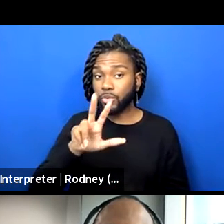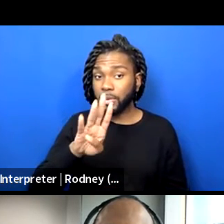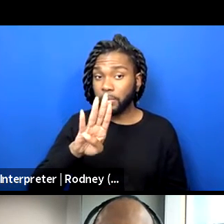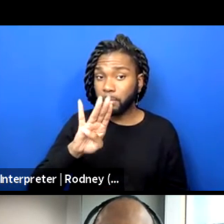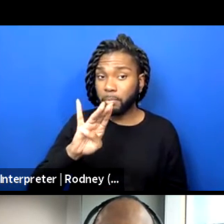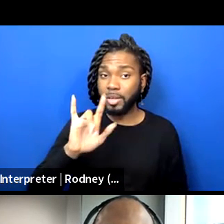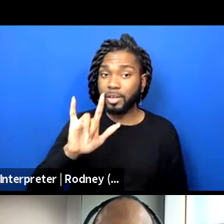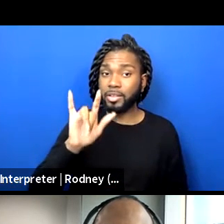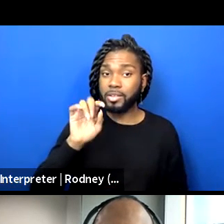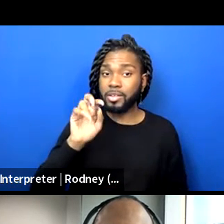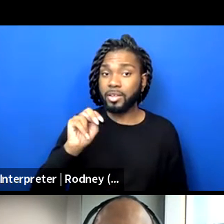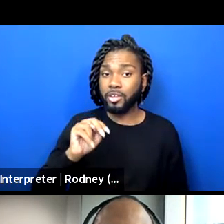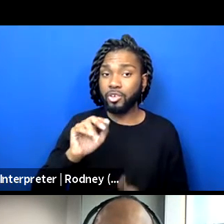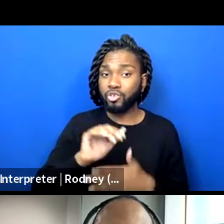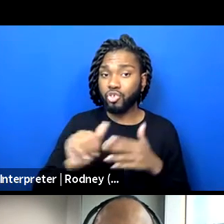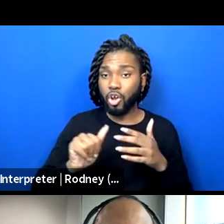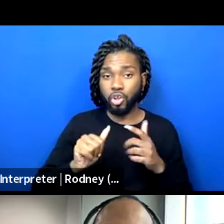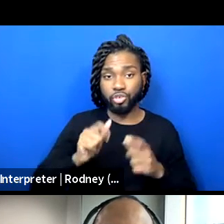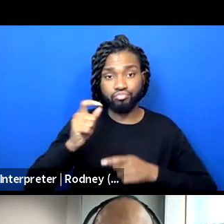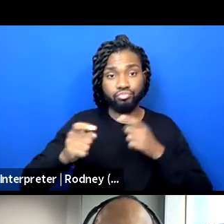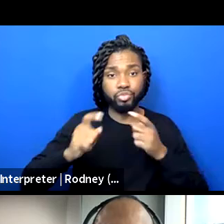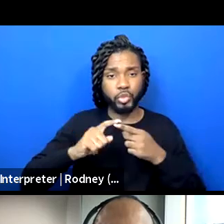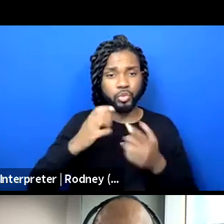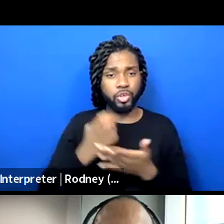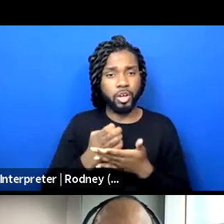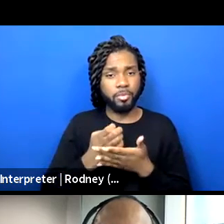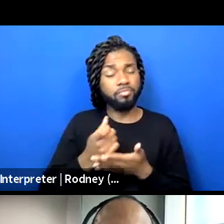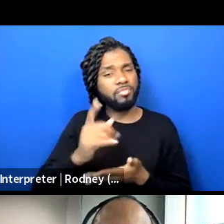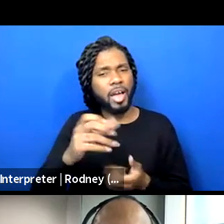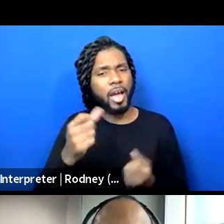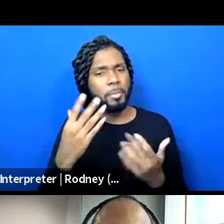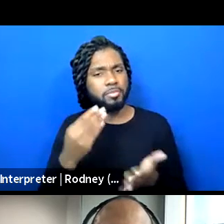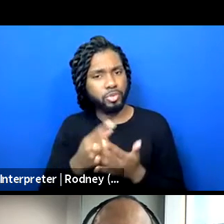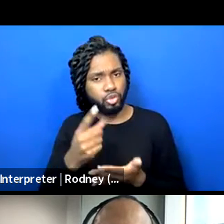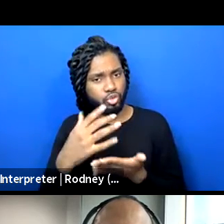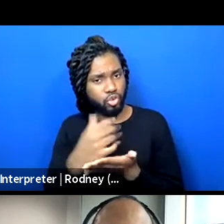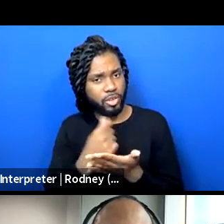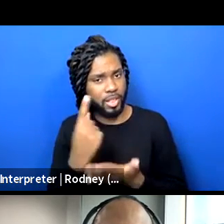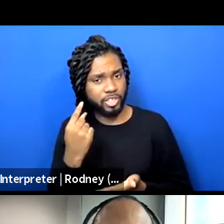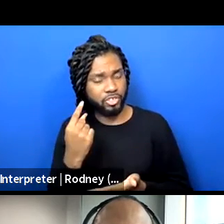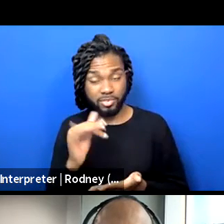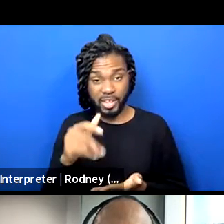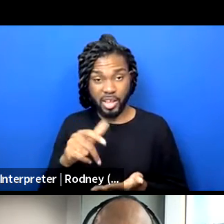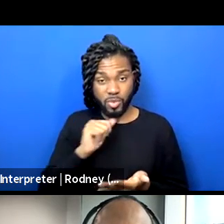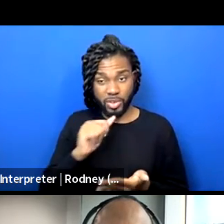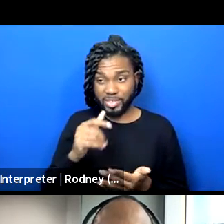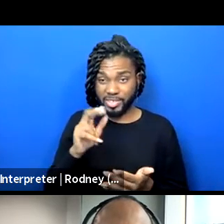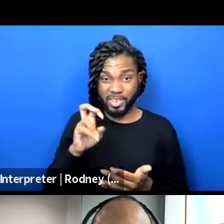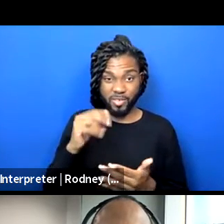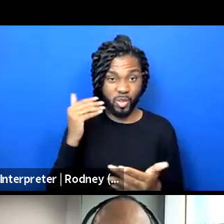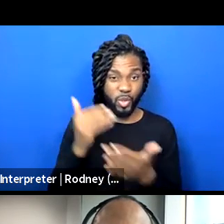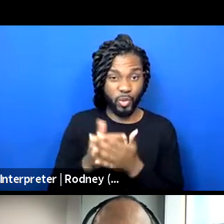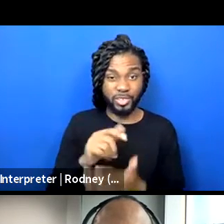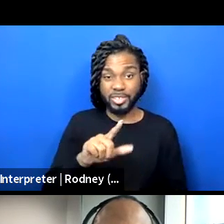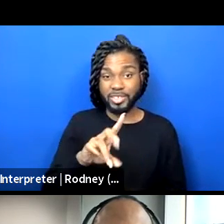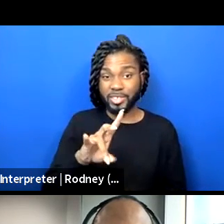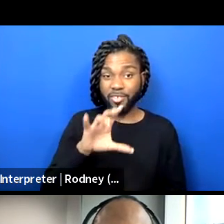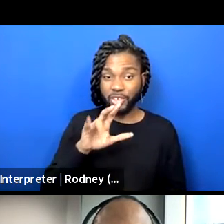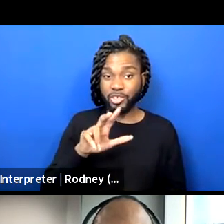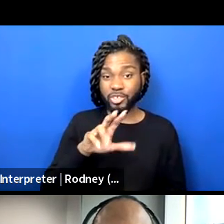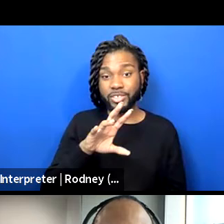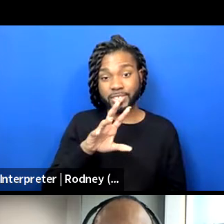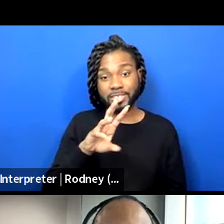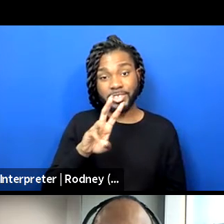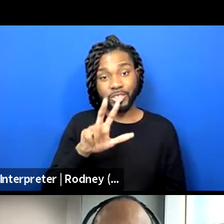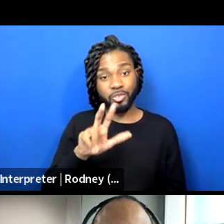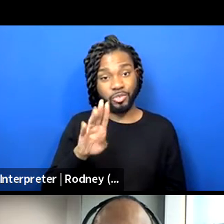billion to the economy. How much money did you make last year? It wasn't nowhere near $763